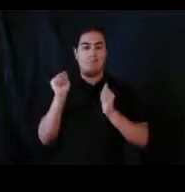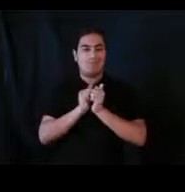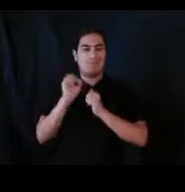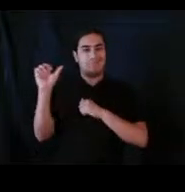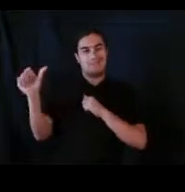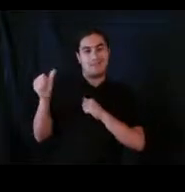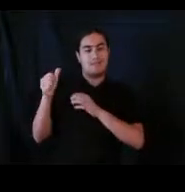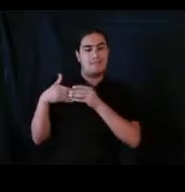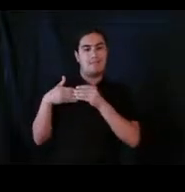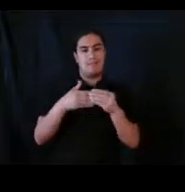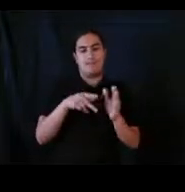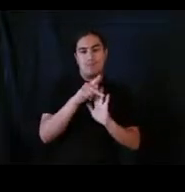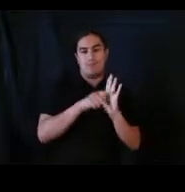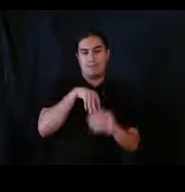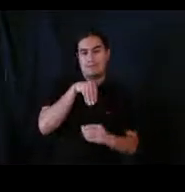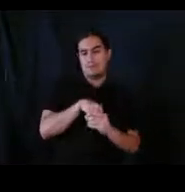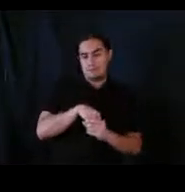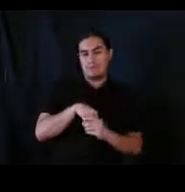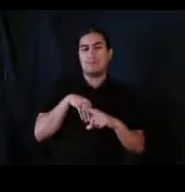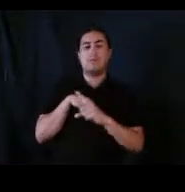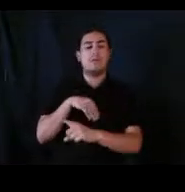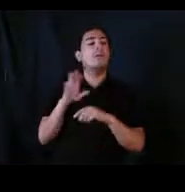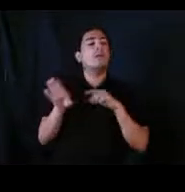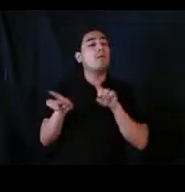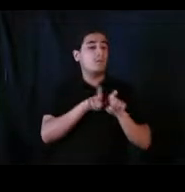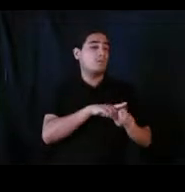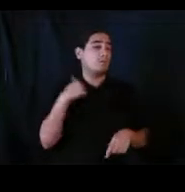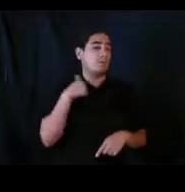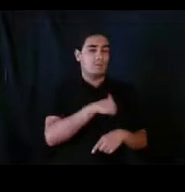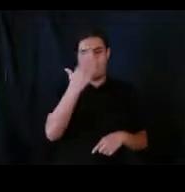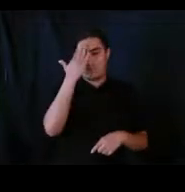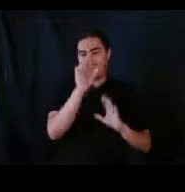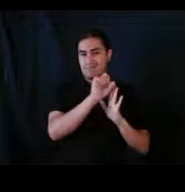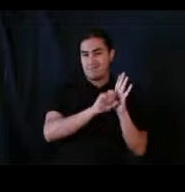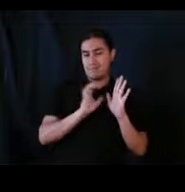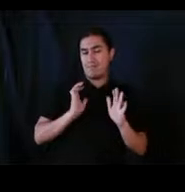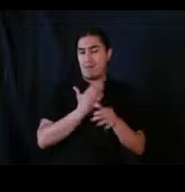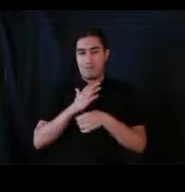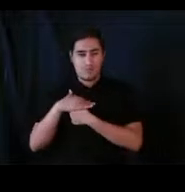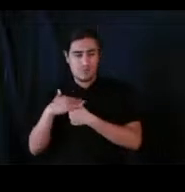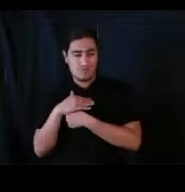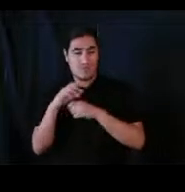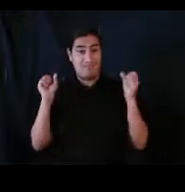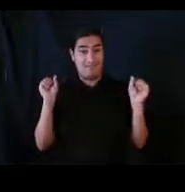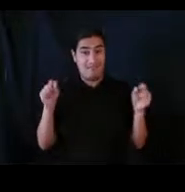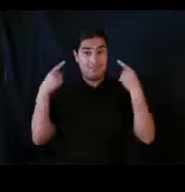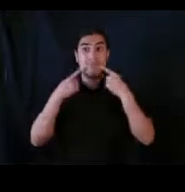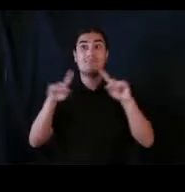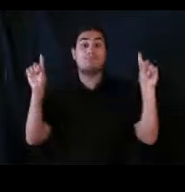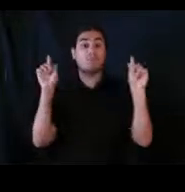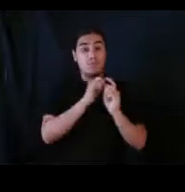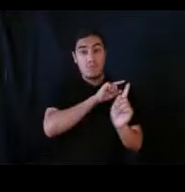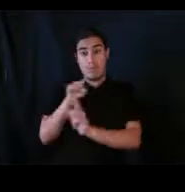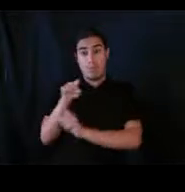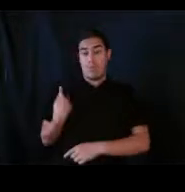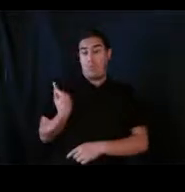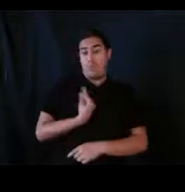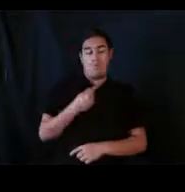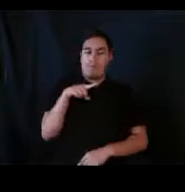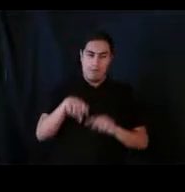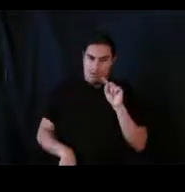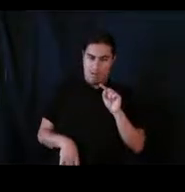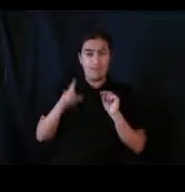capti but as we know all too well neither the state nor our region can achieve these goals alone to realize our